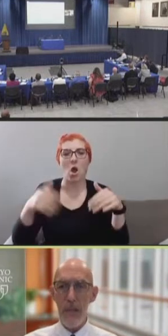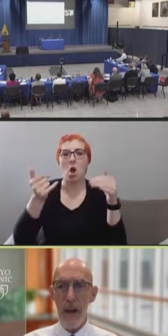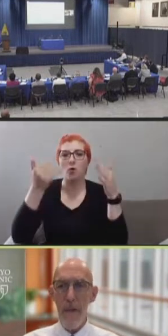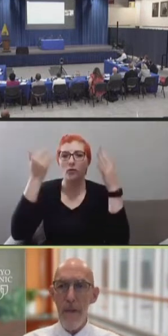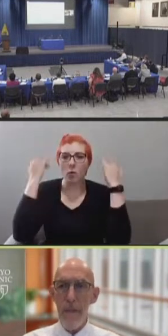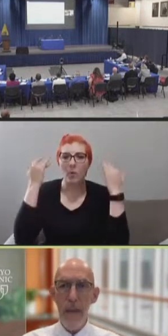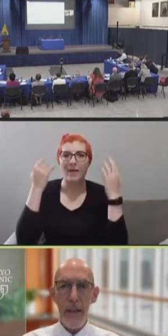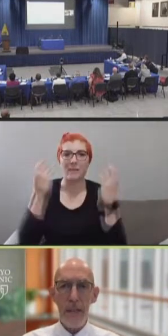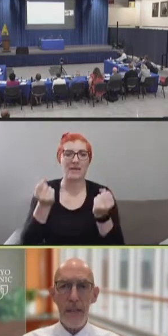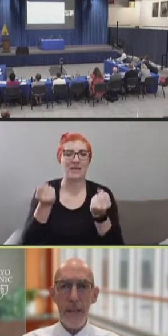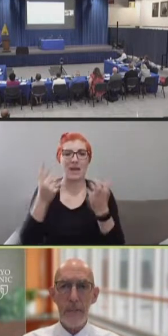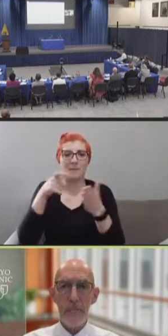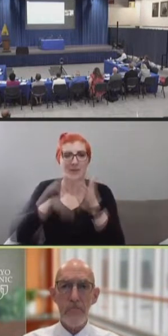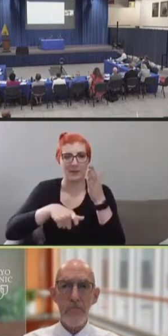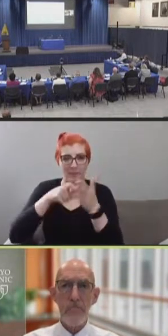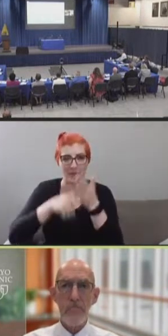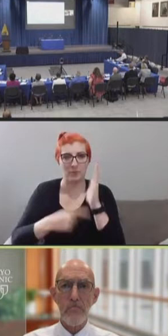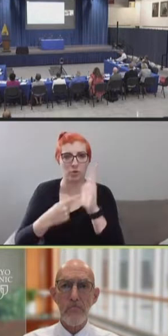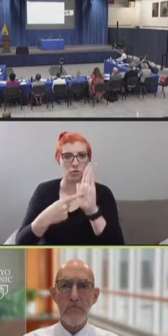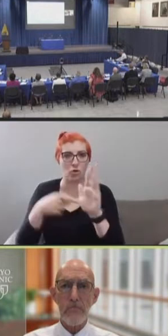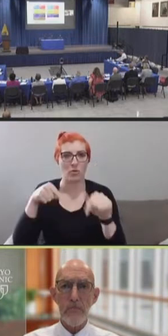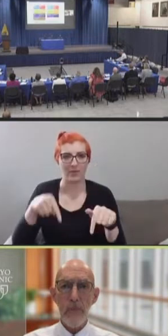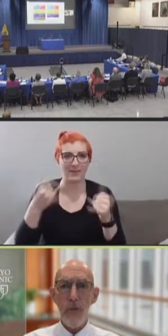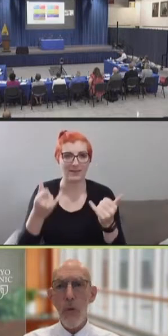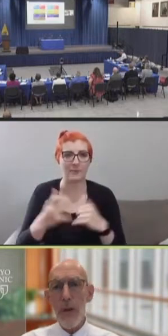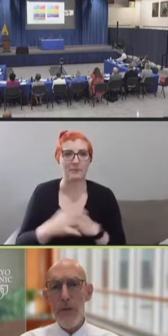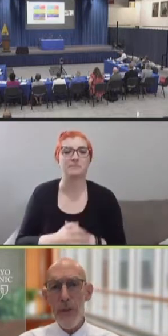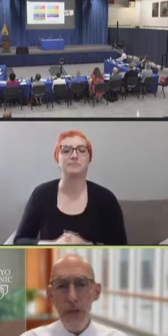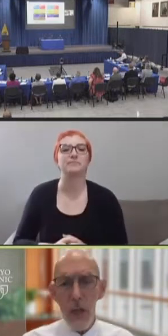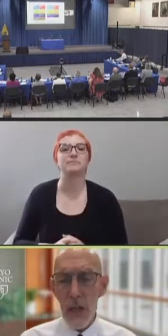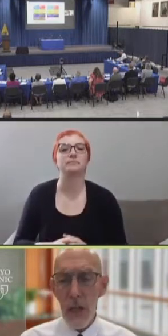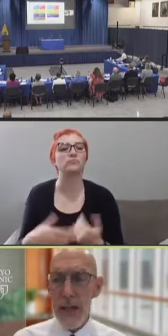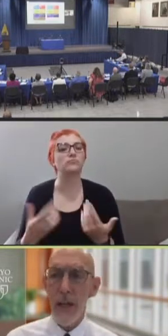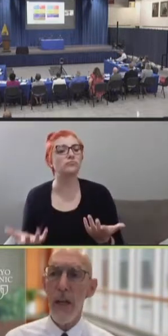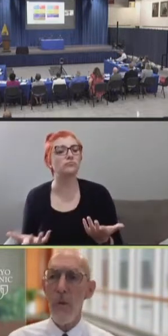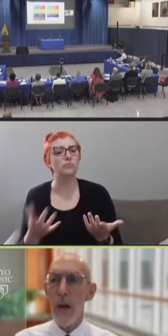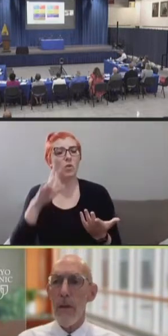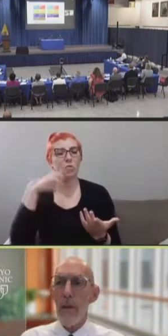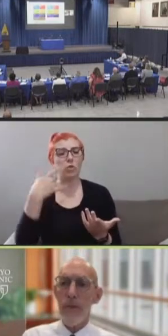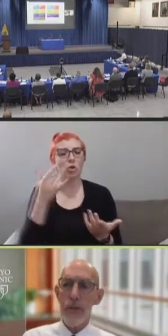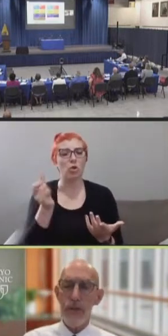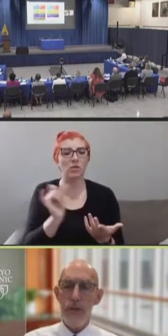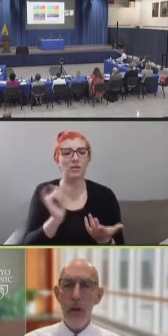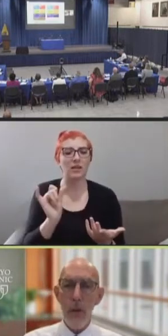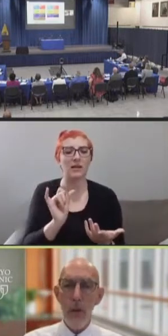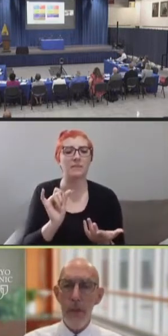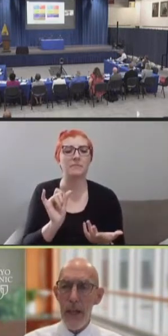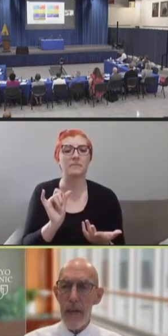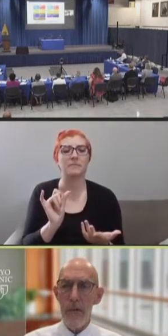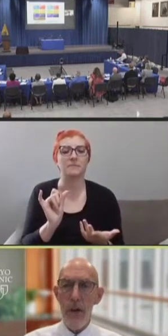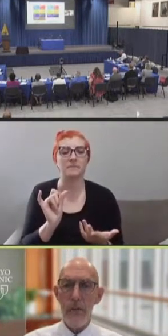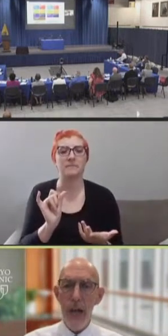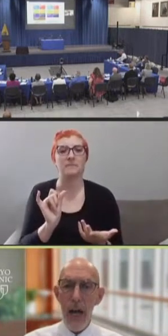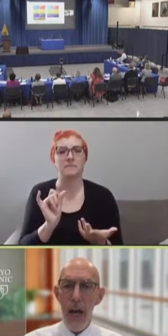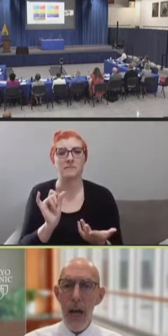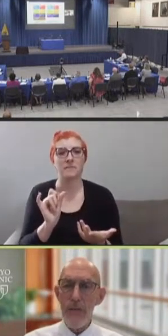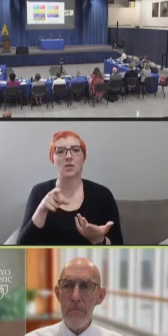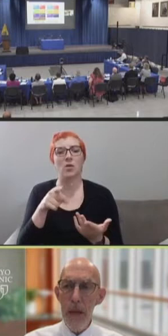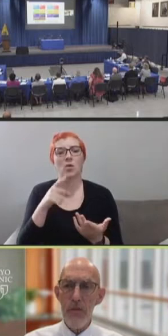papers now. Next. So what does this look like? Well, to start with, it